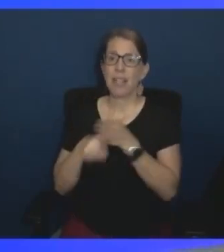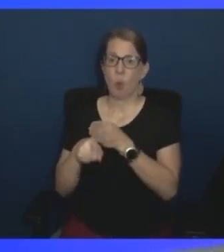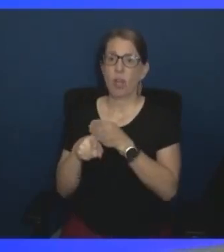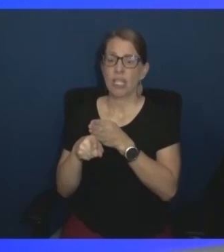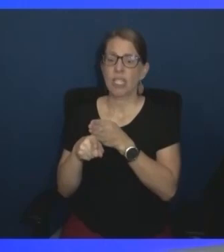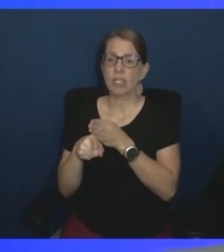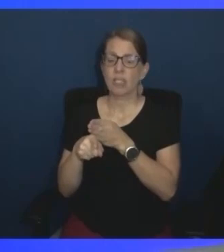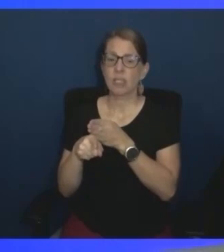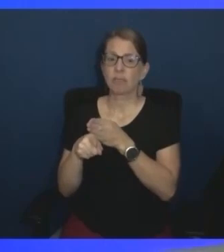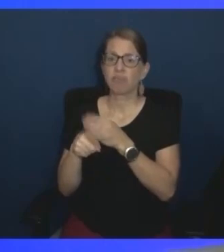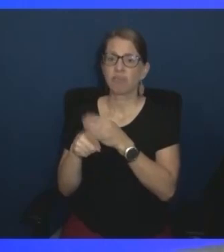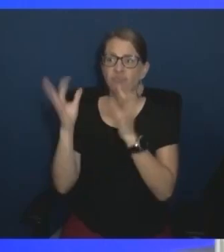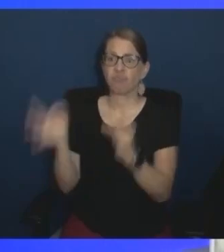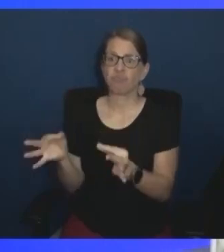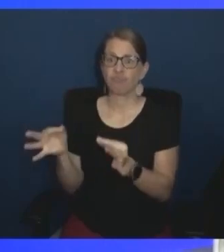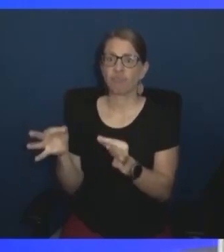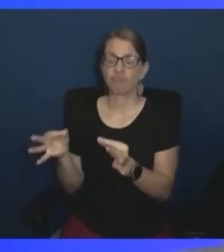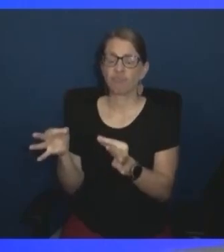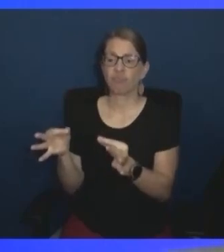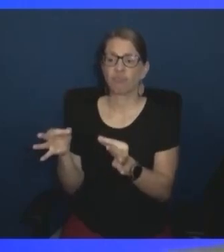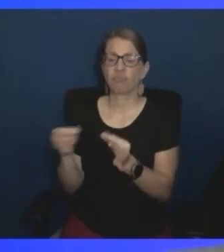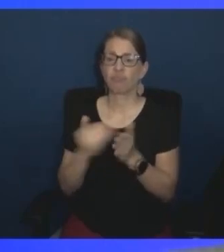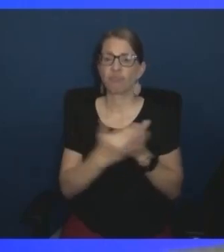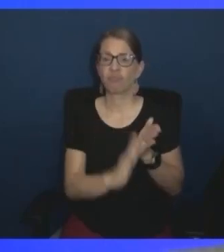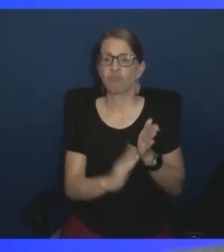go aside from the science, right?